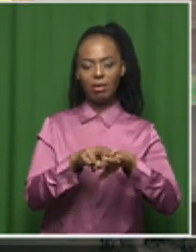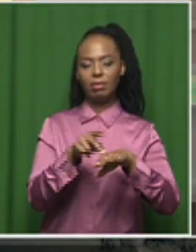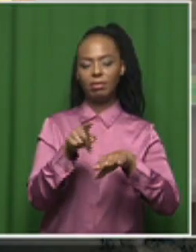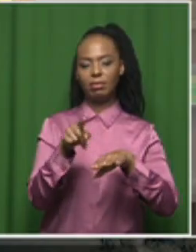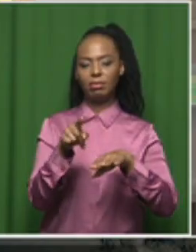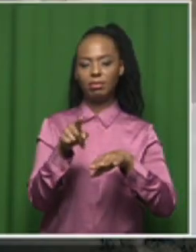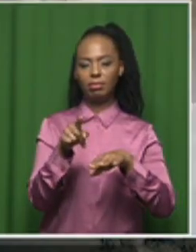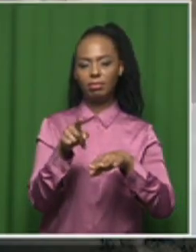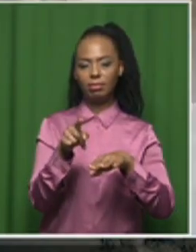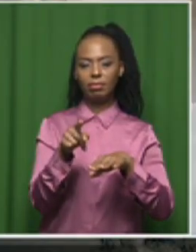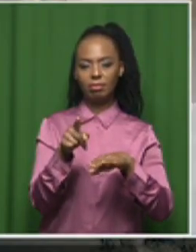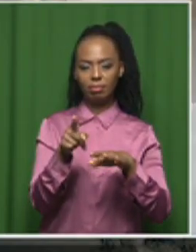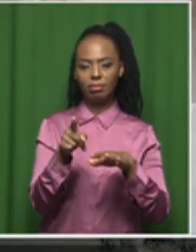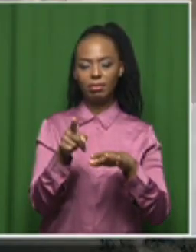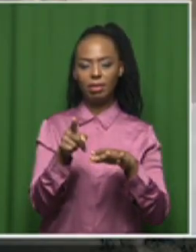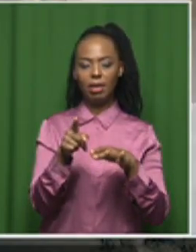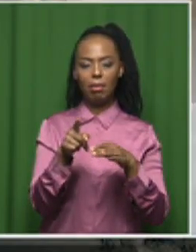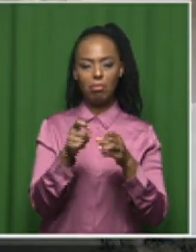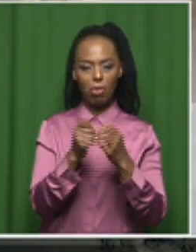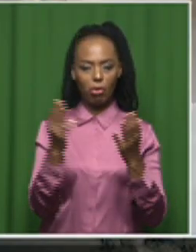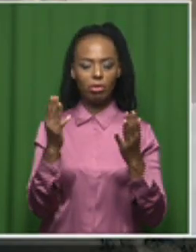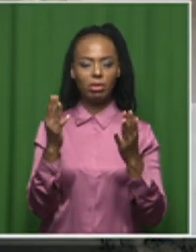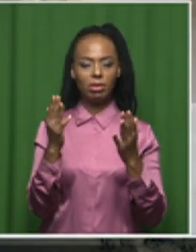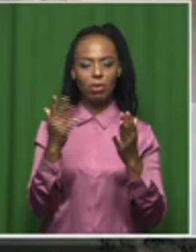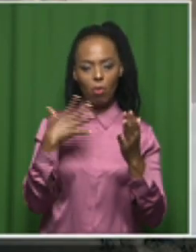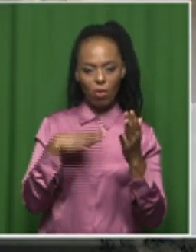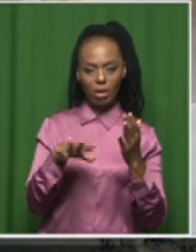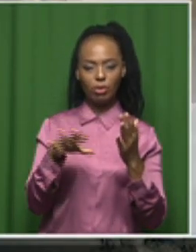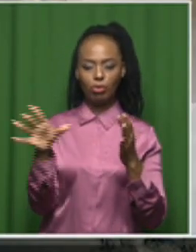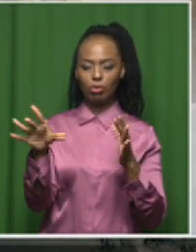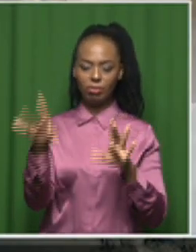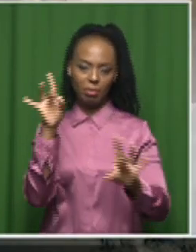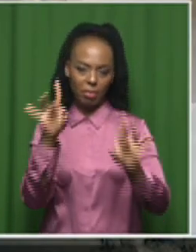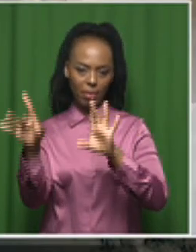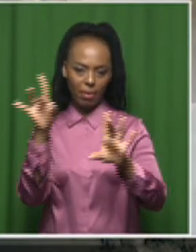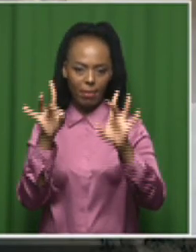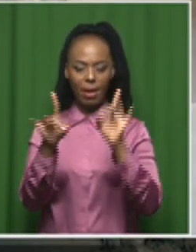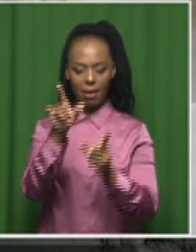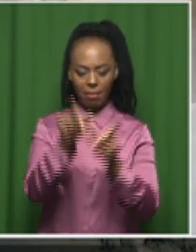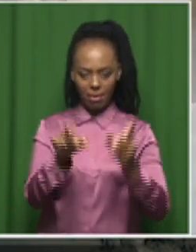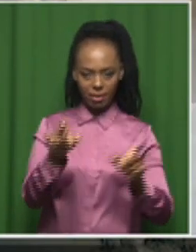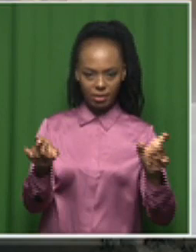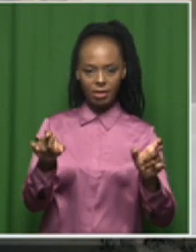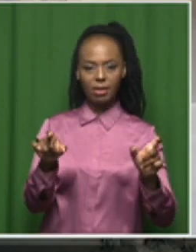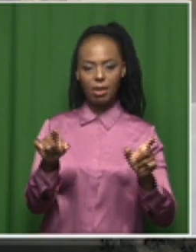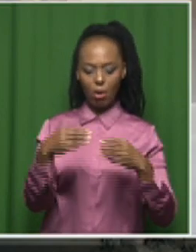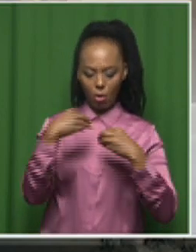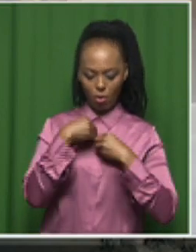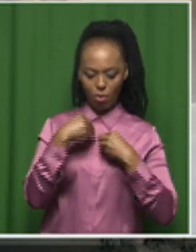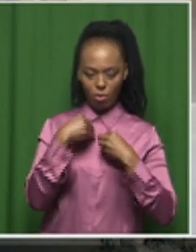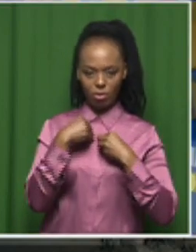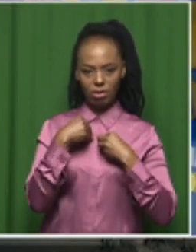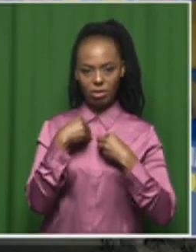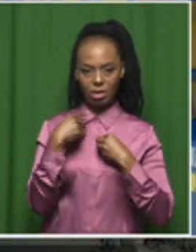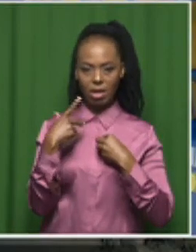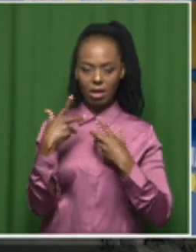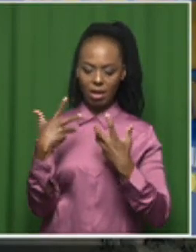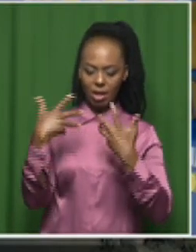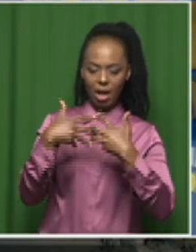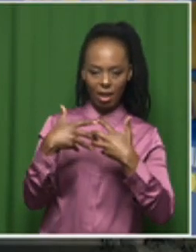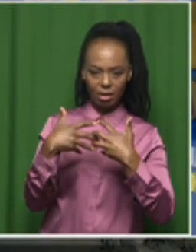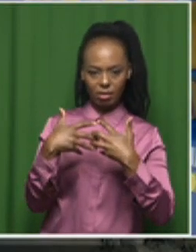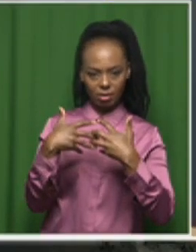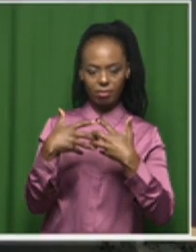localize characters and storylines, and we add our own characters, and that's the beauty of pantomime.